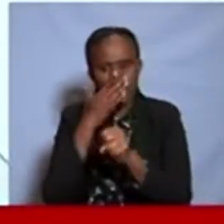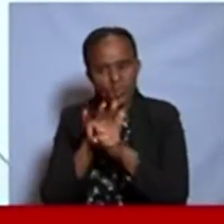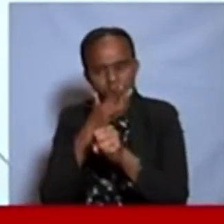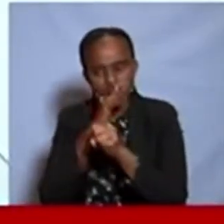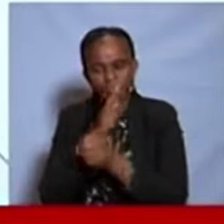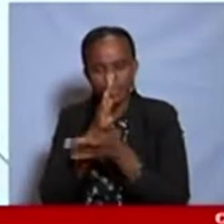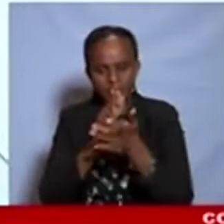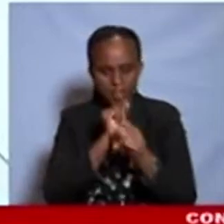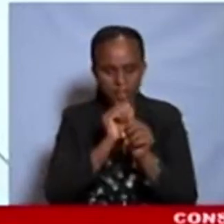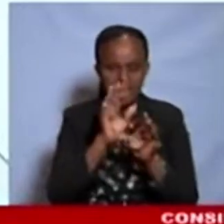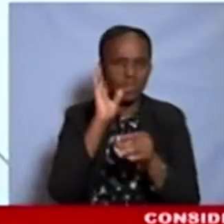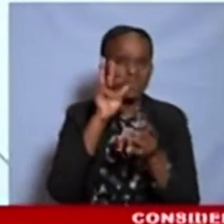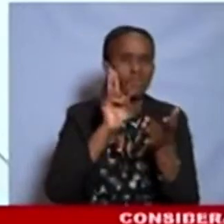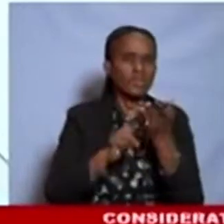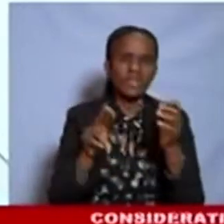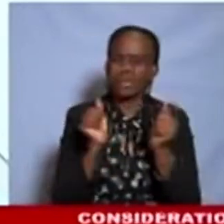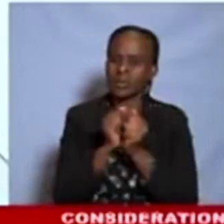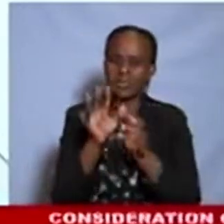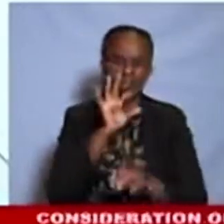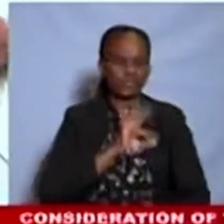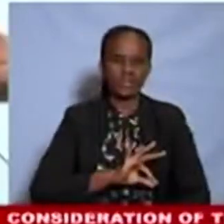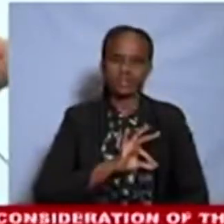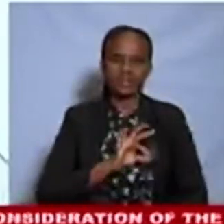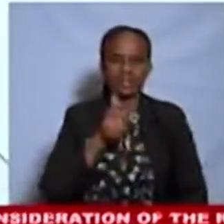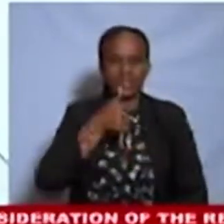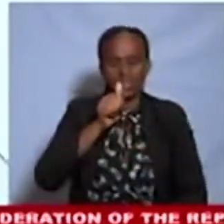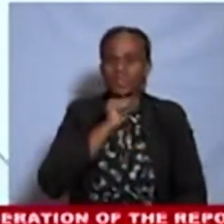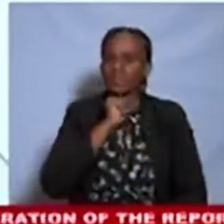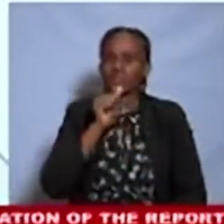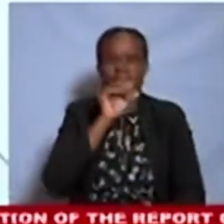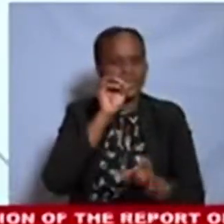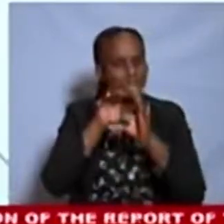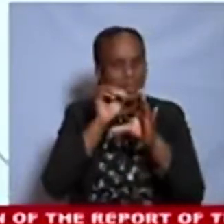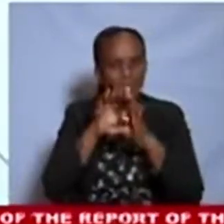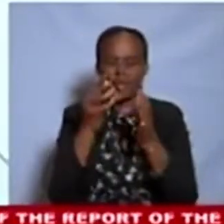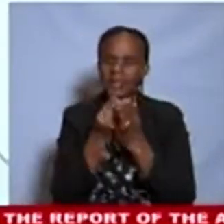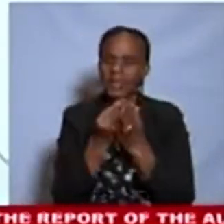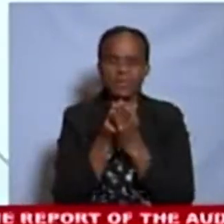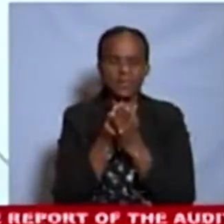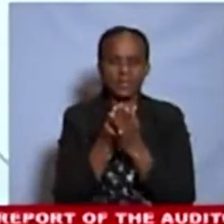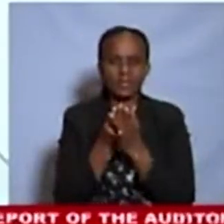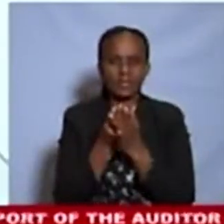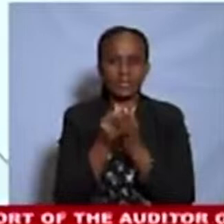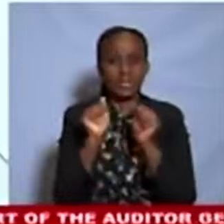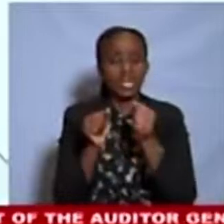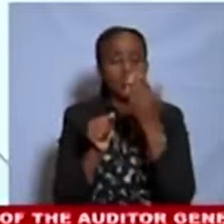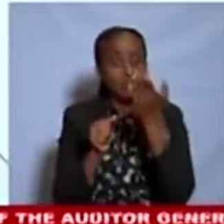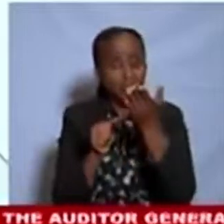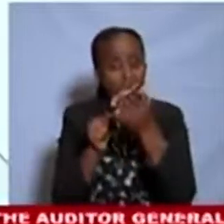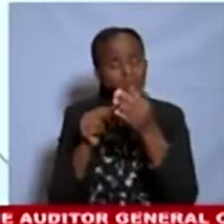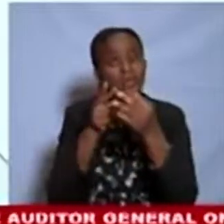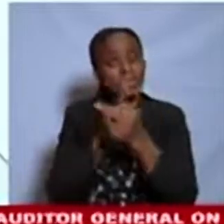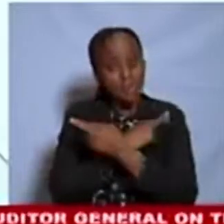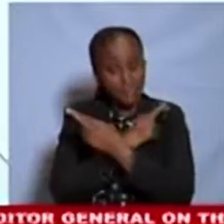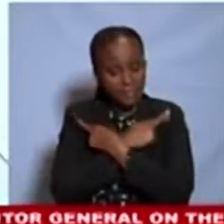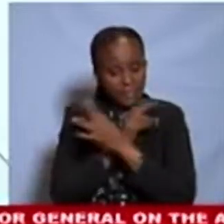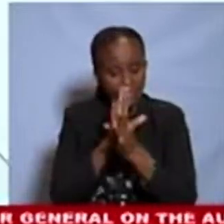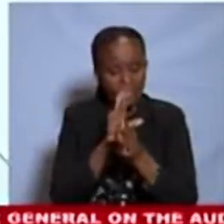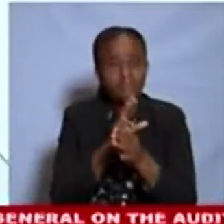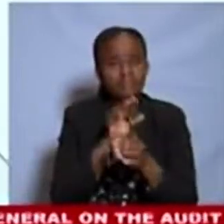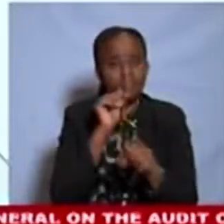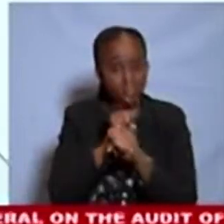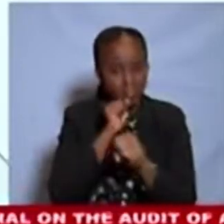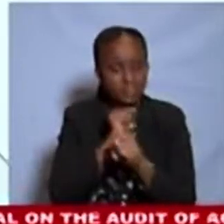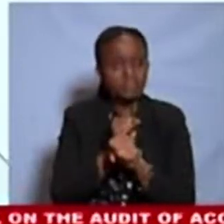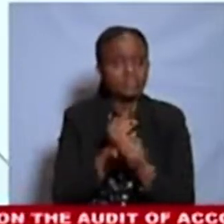of your workers will retire without benefits because you are not remitting the money. It could be you who is to retire next. So these should be